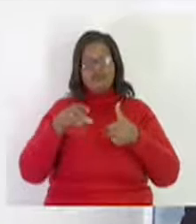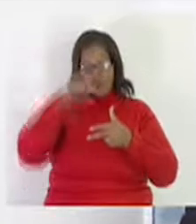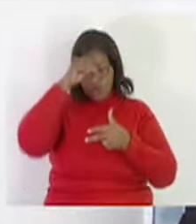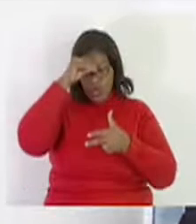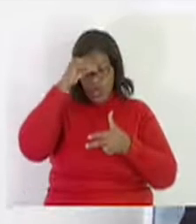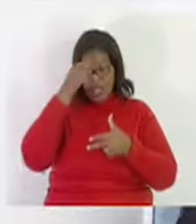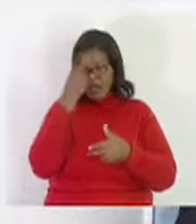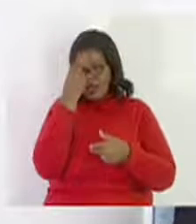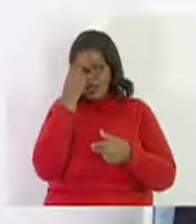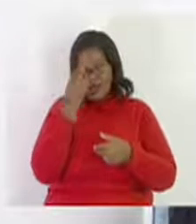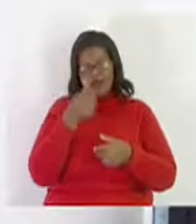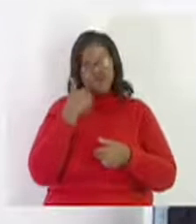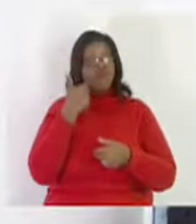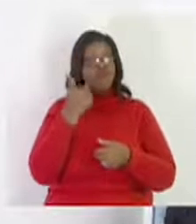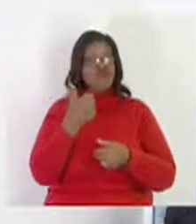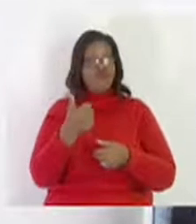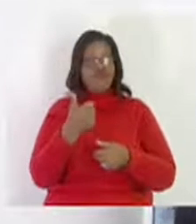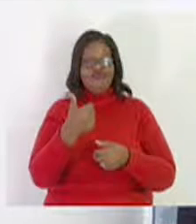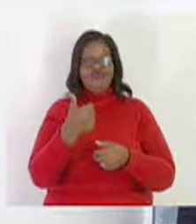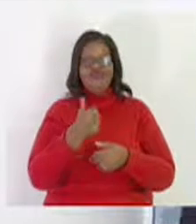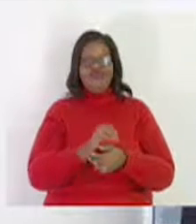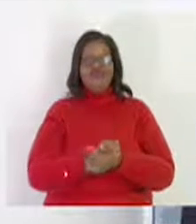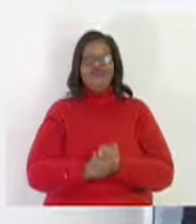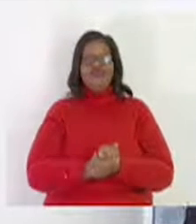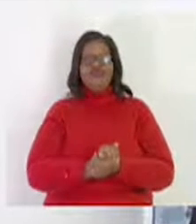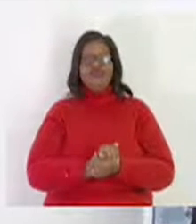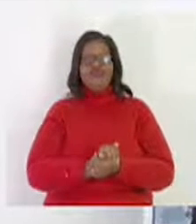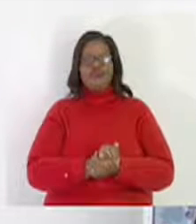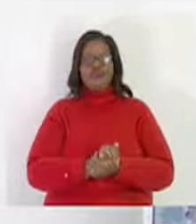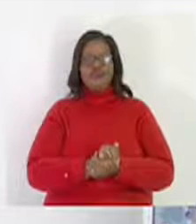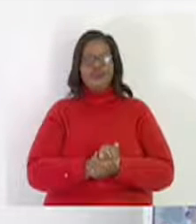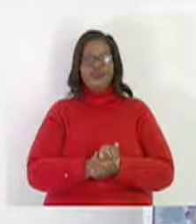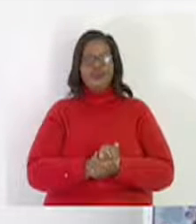it comes to rounding of numbers.